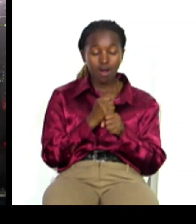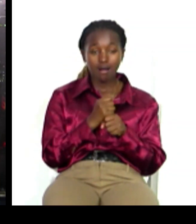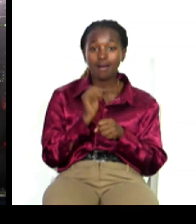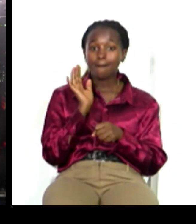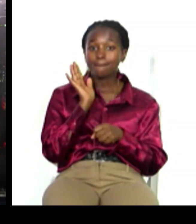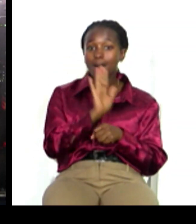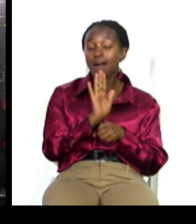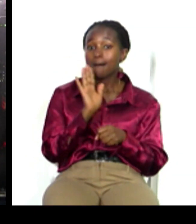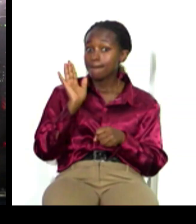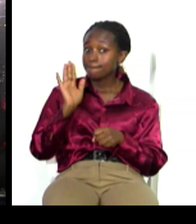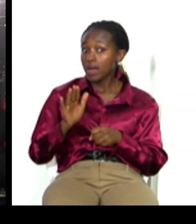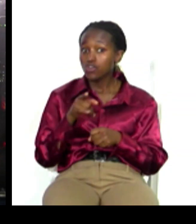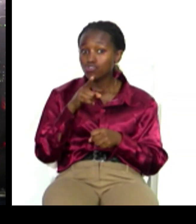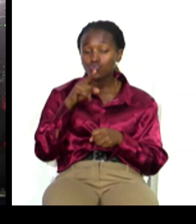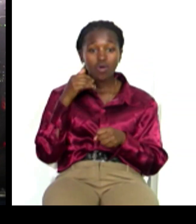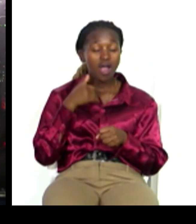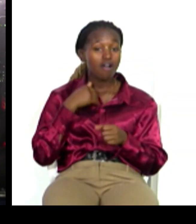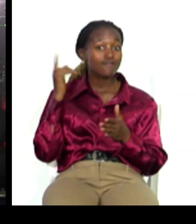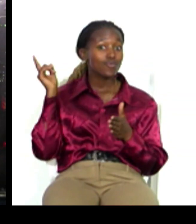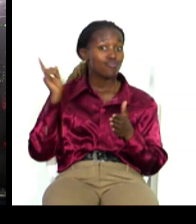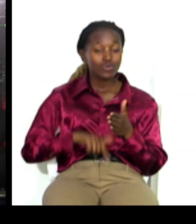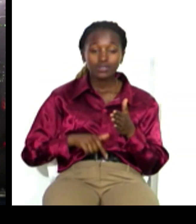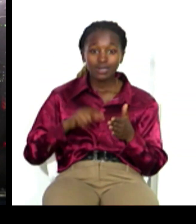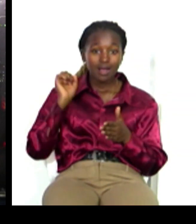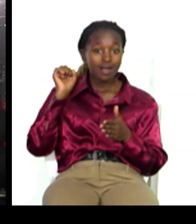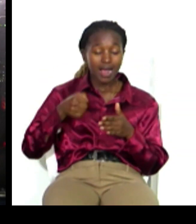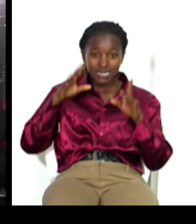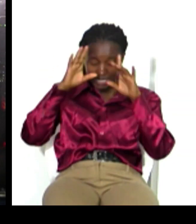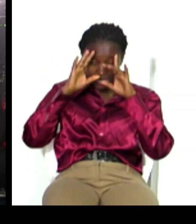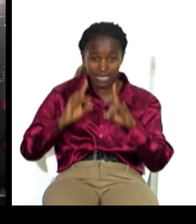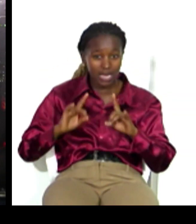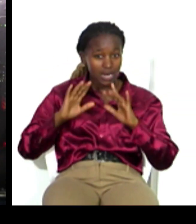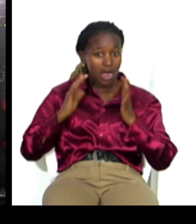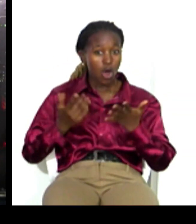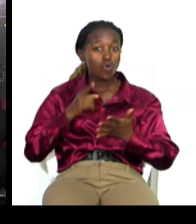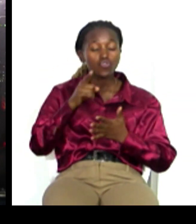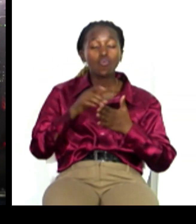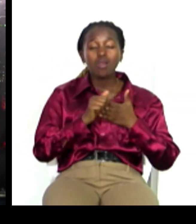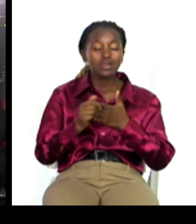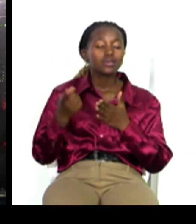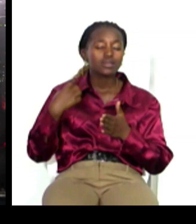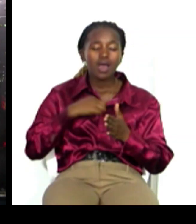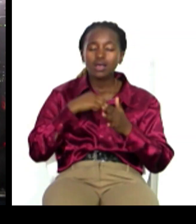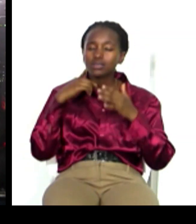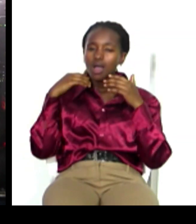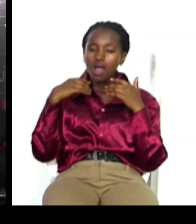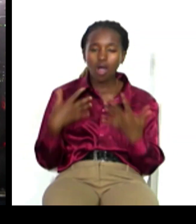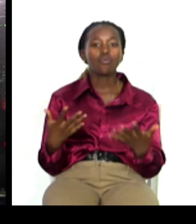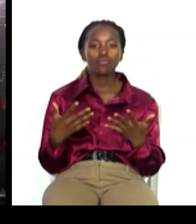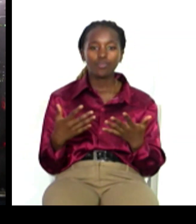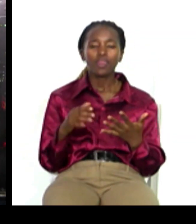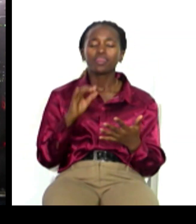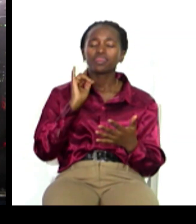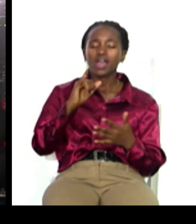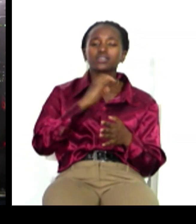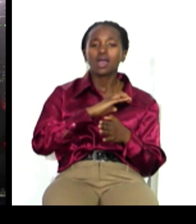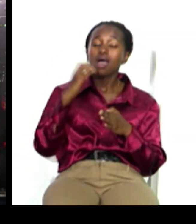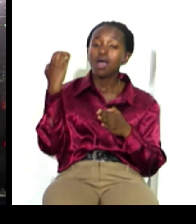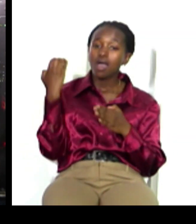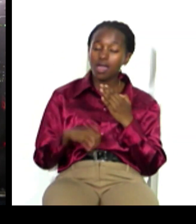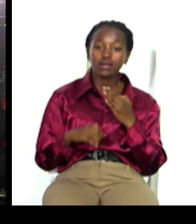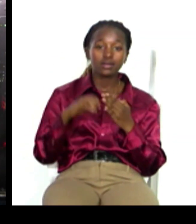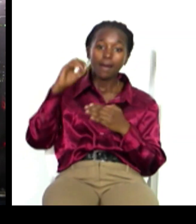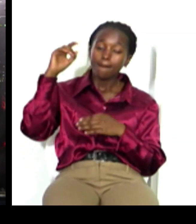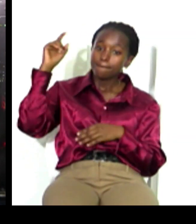you have? Kuamua wewe ndio unaweza to lead kama kiongozi. Hiyo itaisha because you have seen